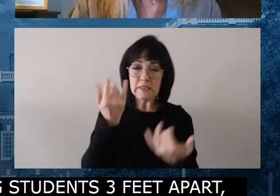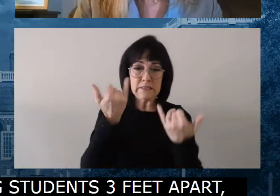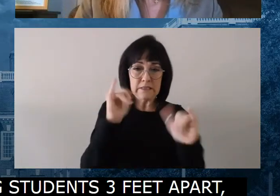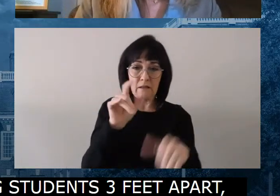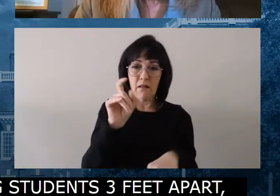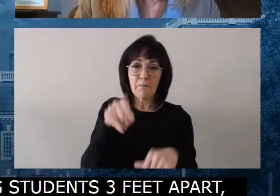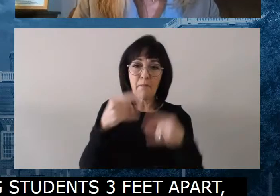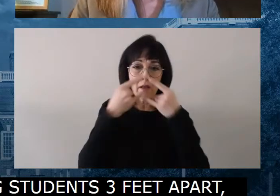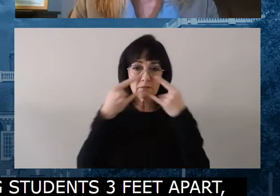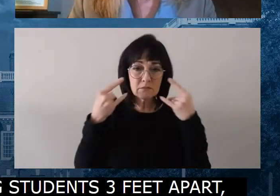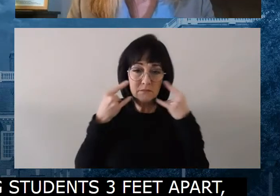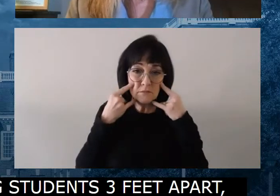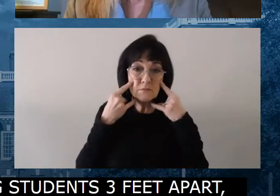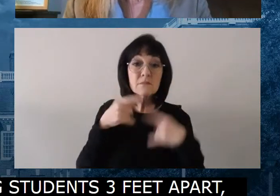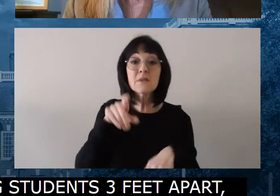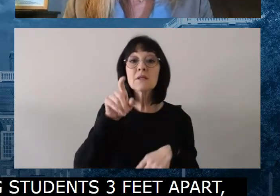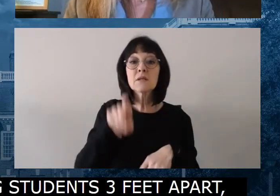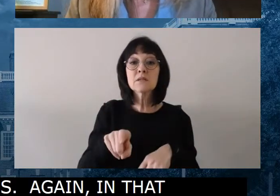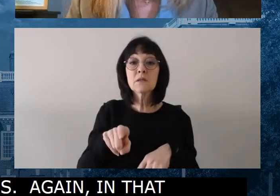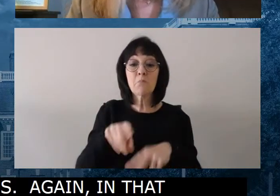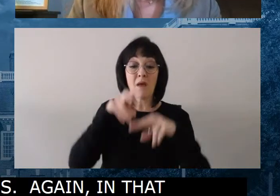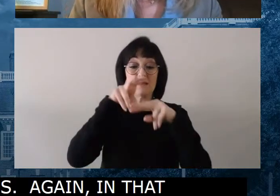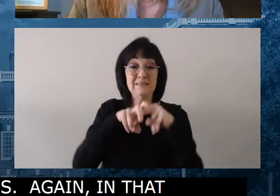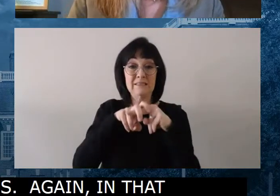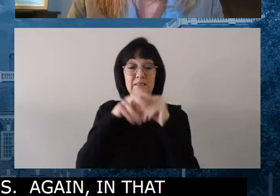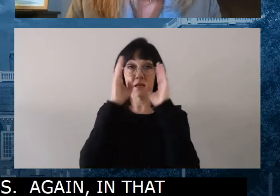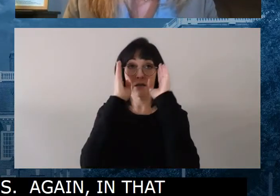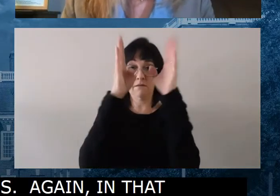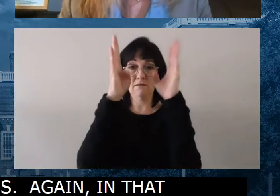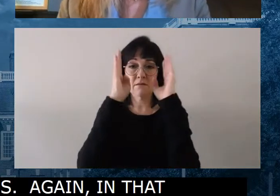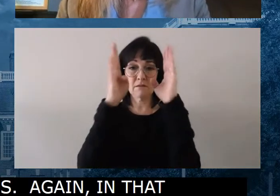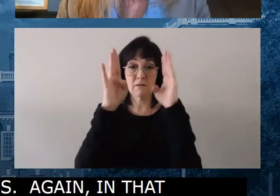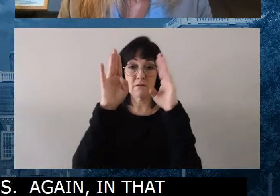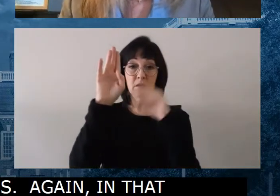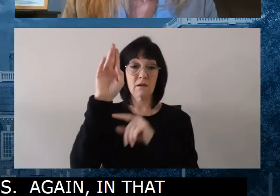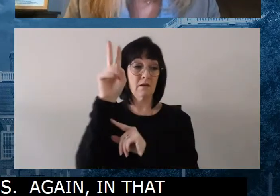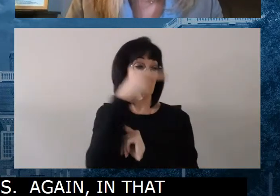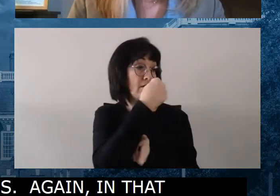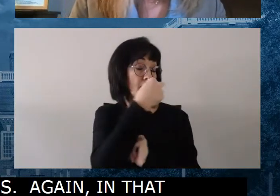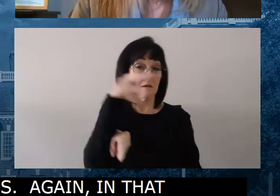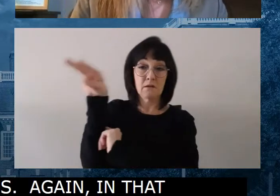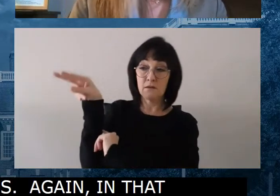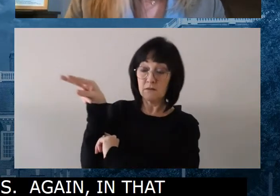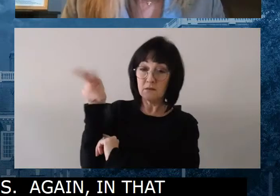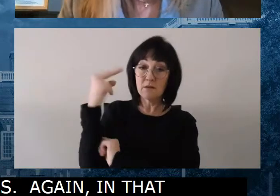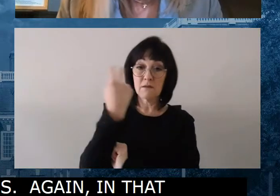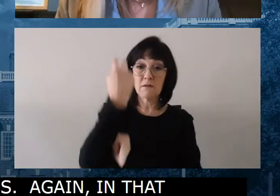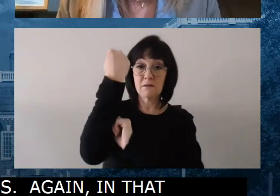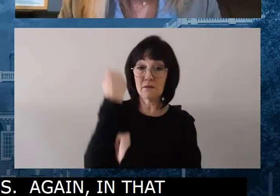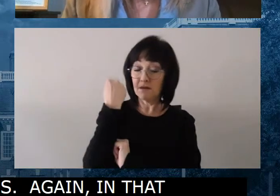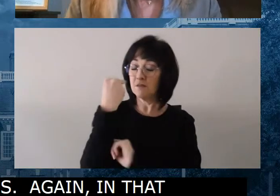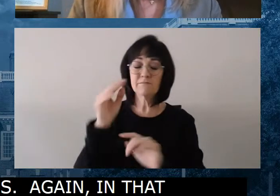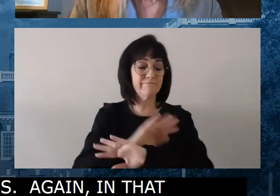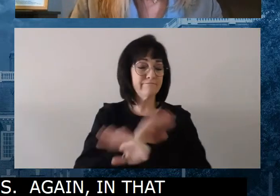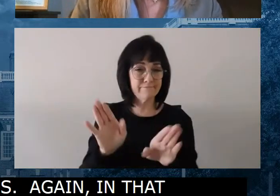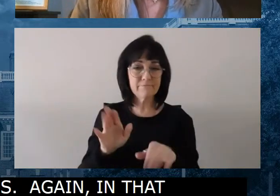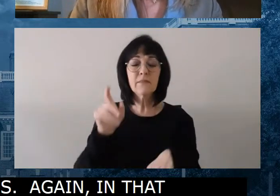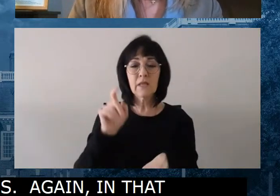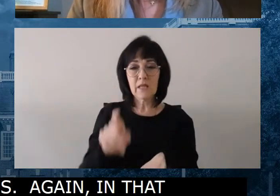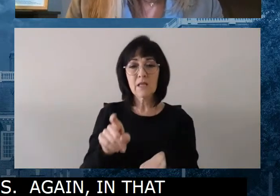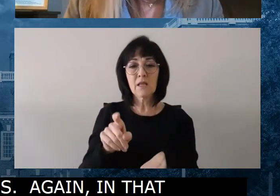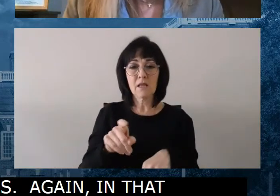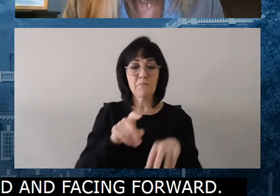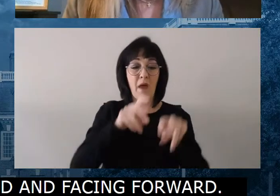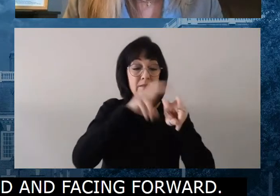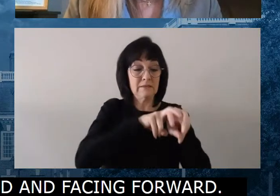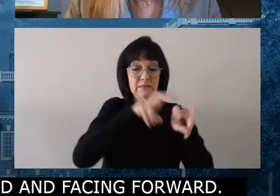do feel that that is a safe setting. But there are certainly concerns about